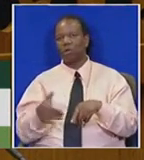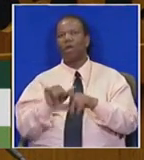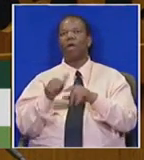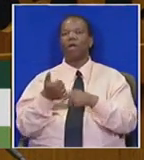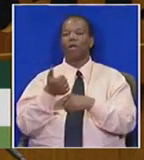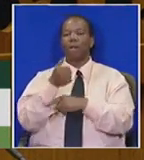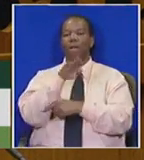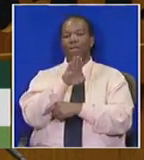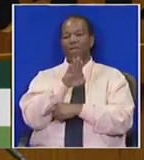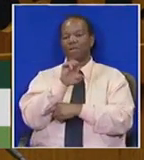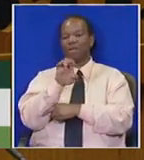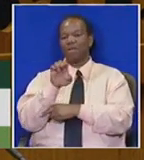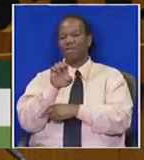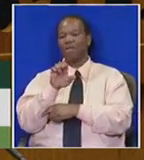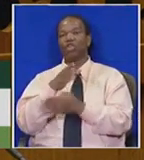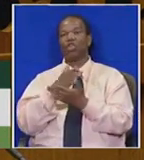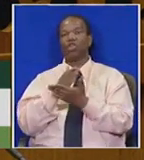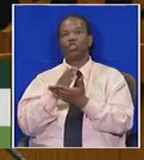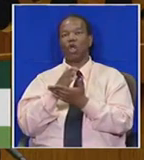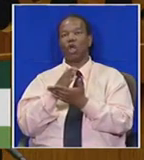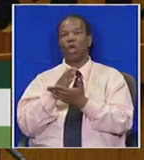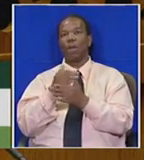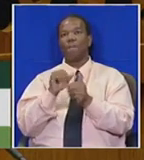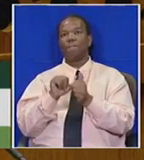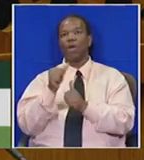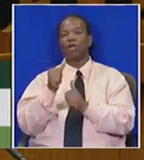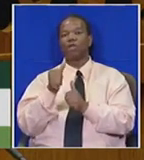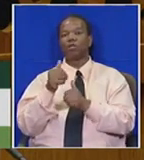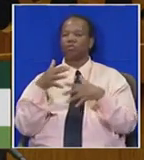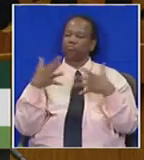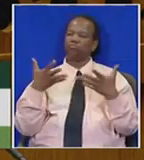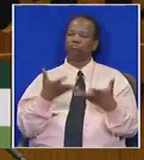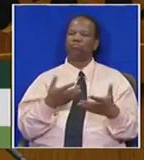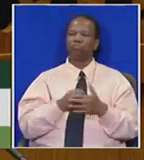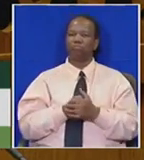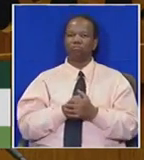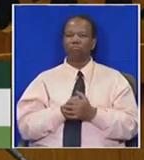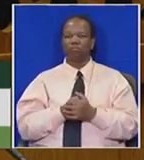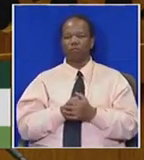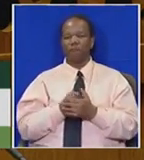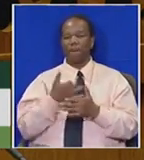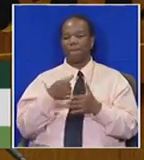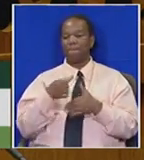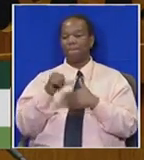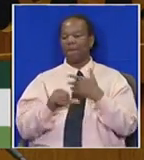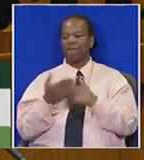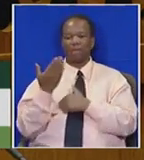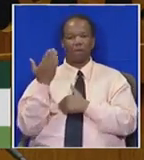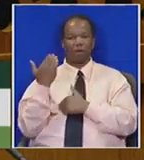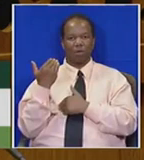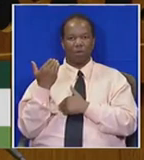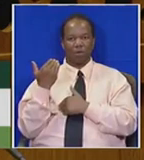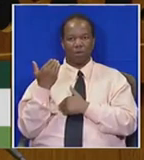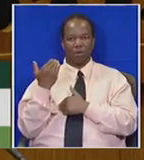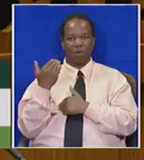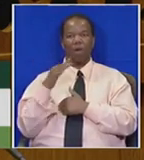BEE shareholding to the best of class in the industry. 1 month ago, a foreign investor